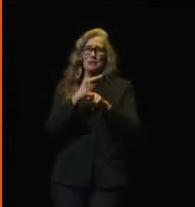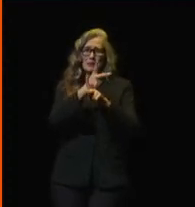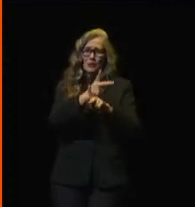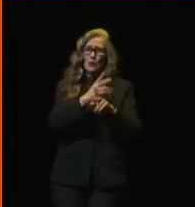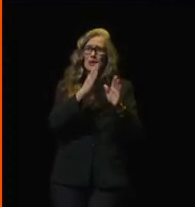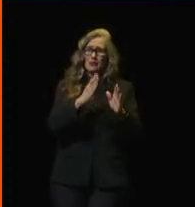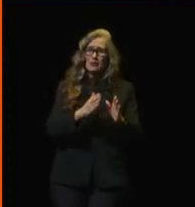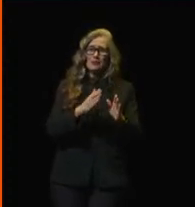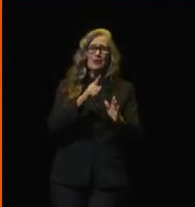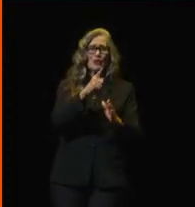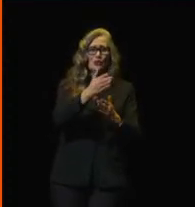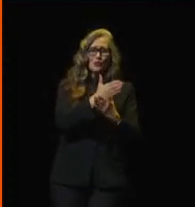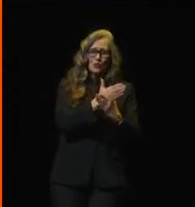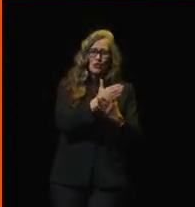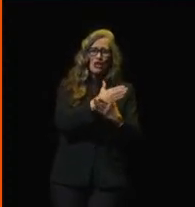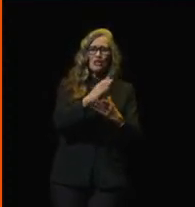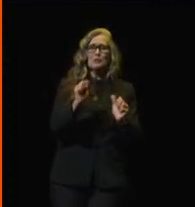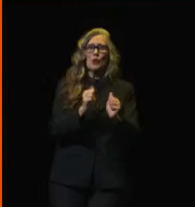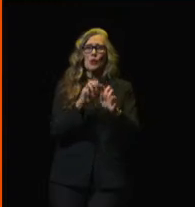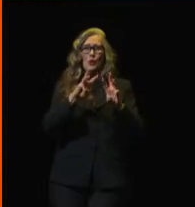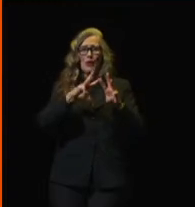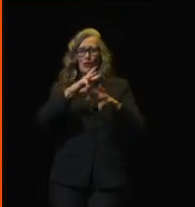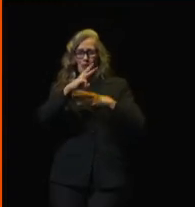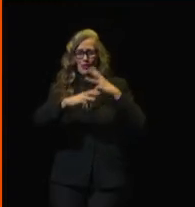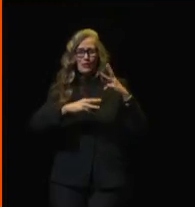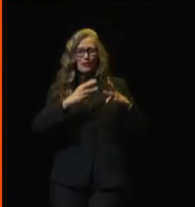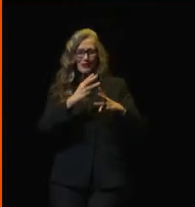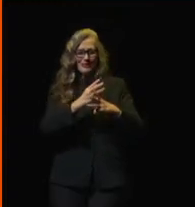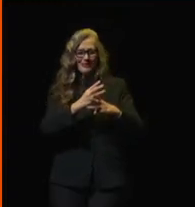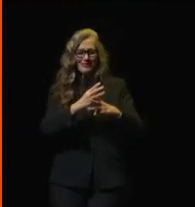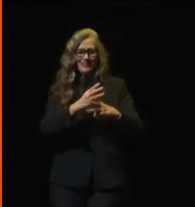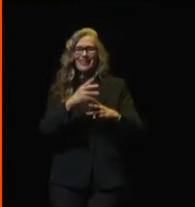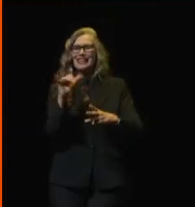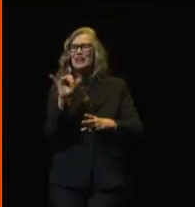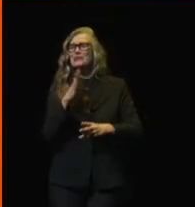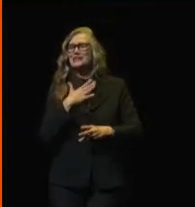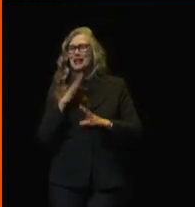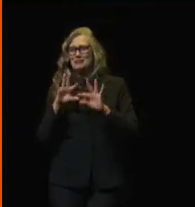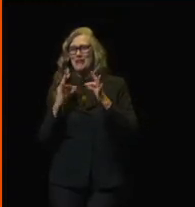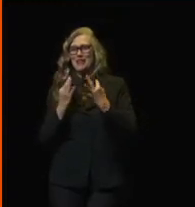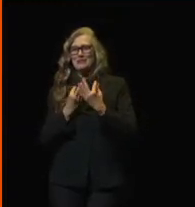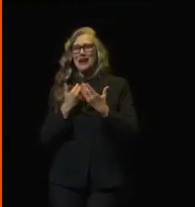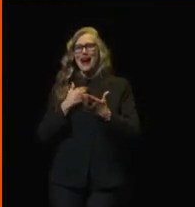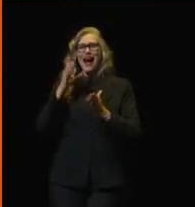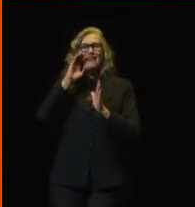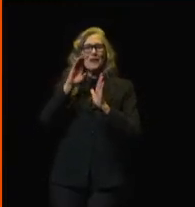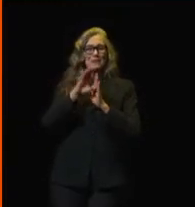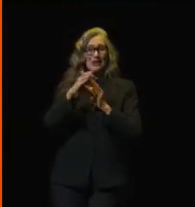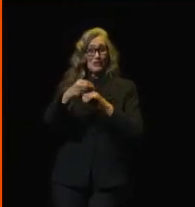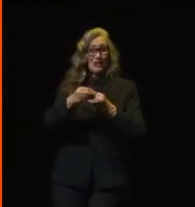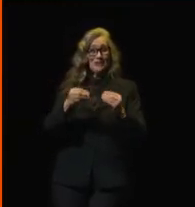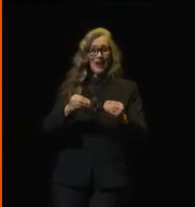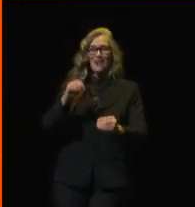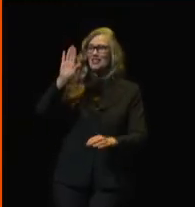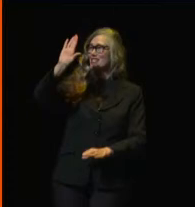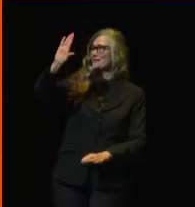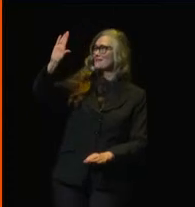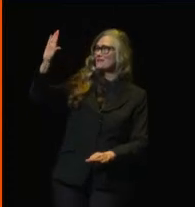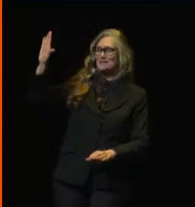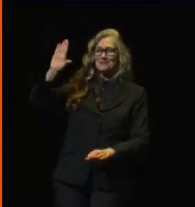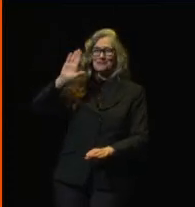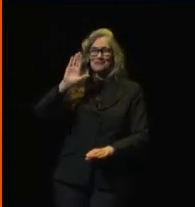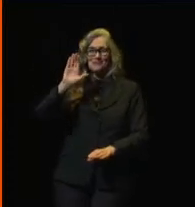was family. In my office, I have a picture that's been there for years now. It's Ady holding